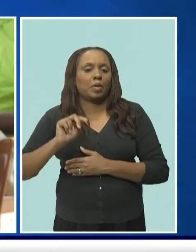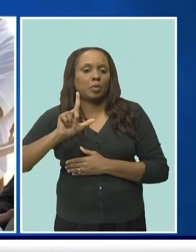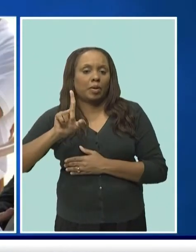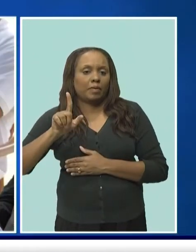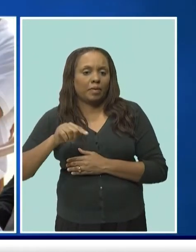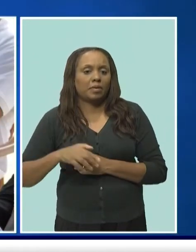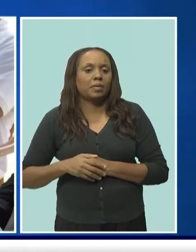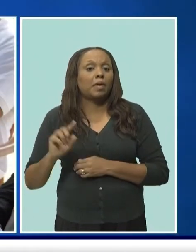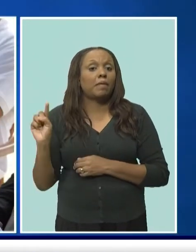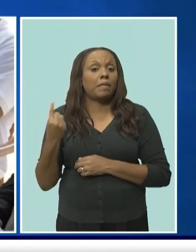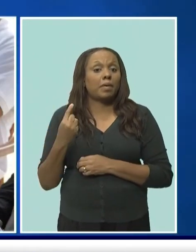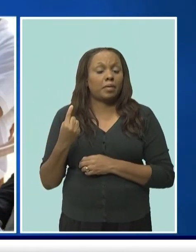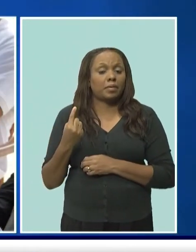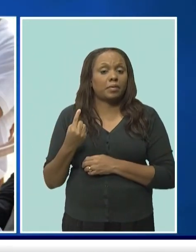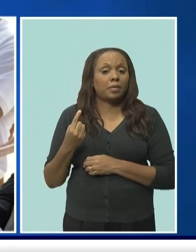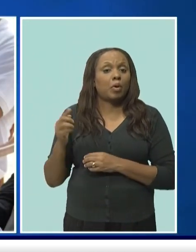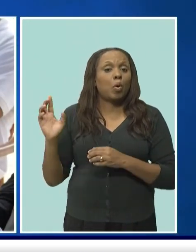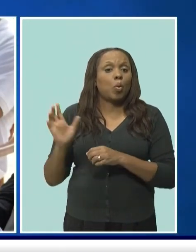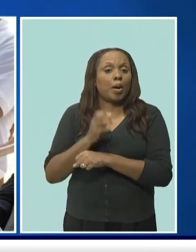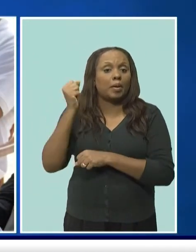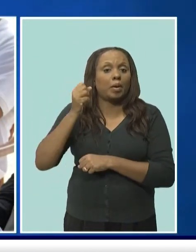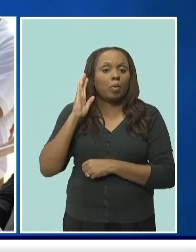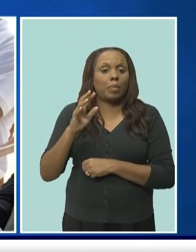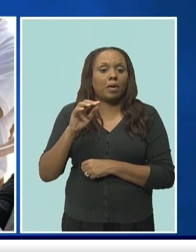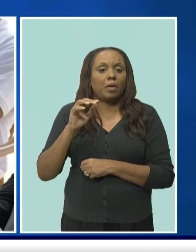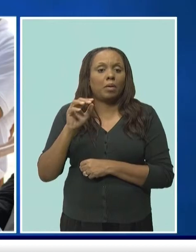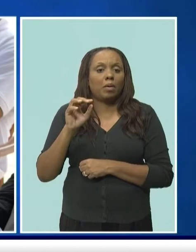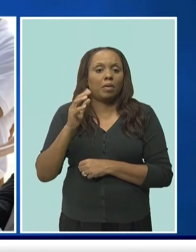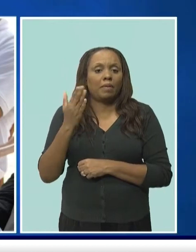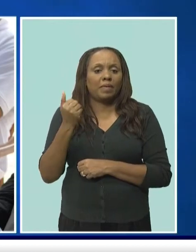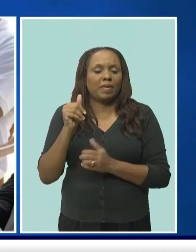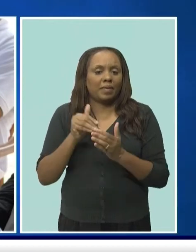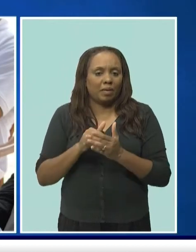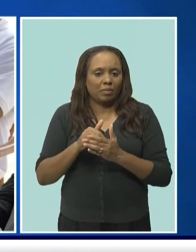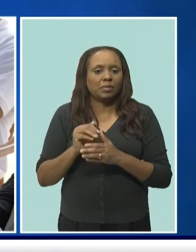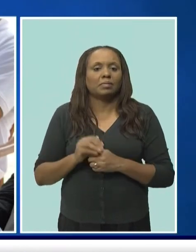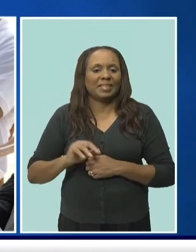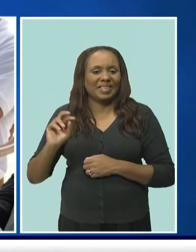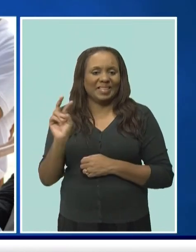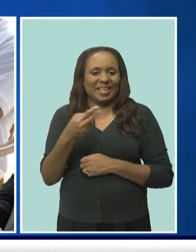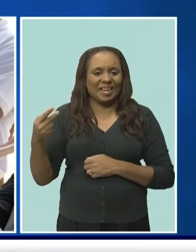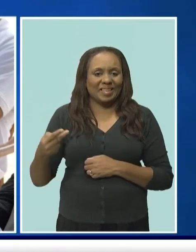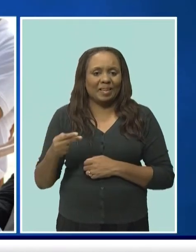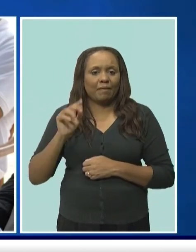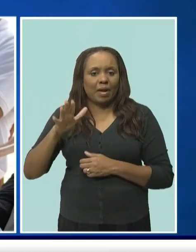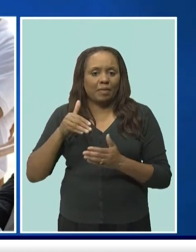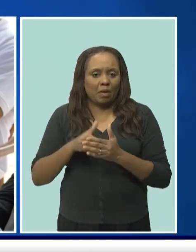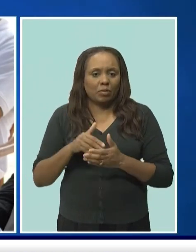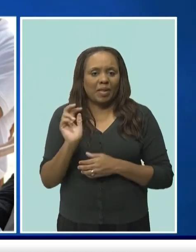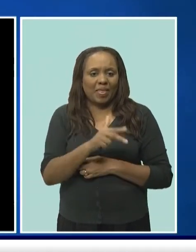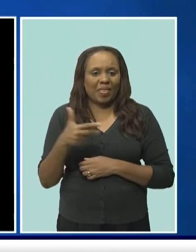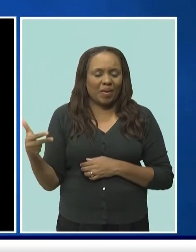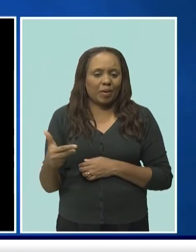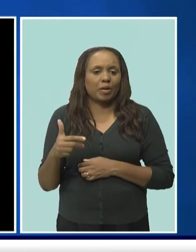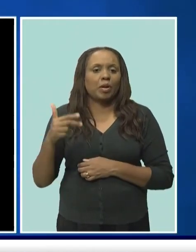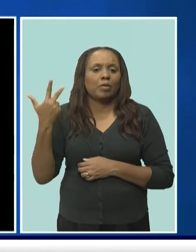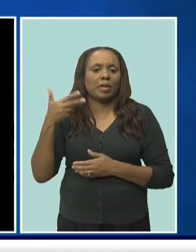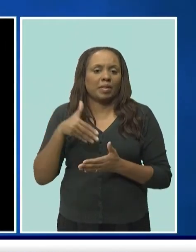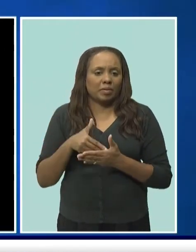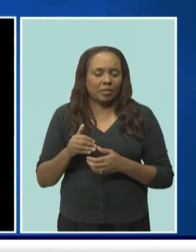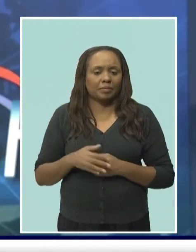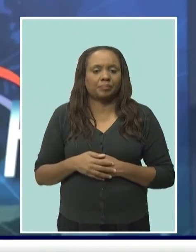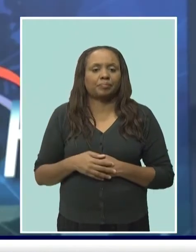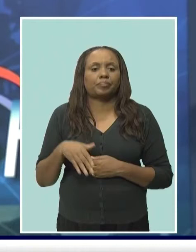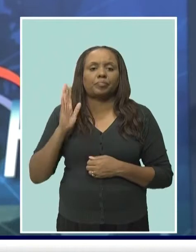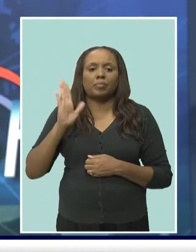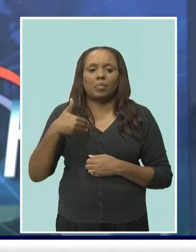receive $15,000, second place $5,000, and third place $3,000. A bonus prize will also be awarded